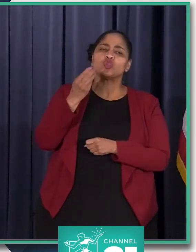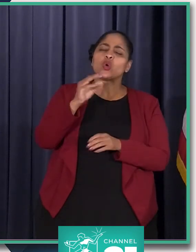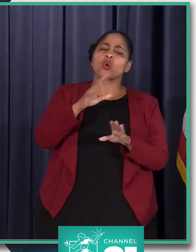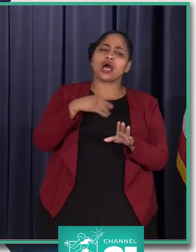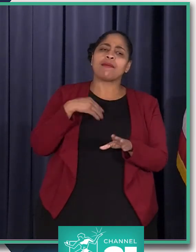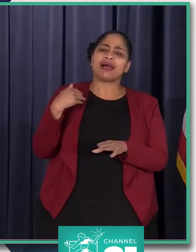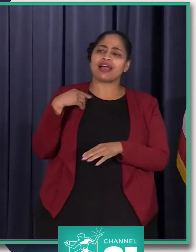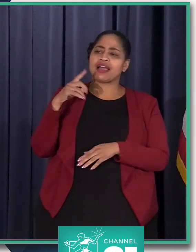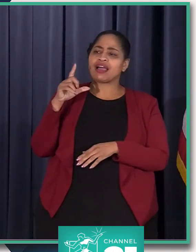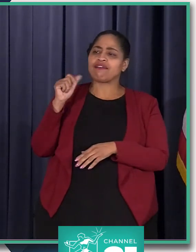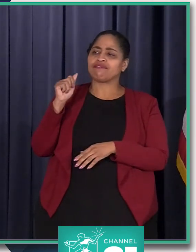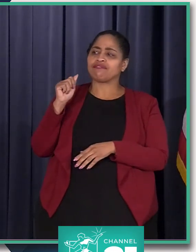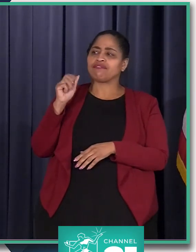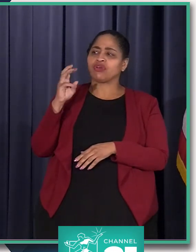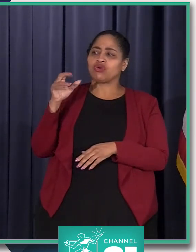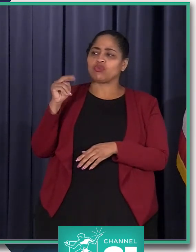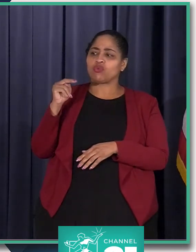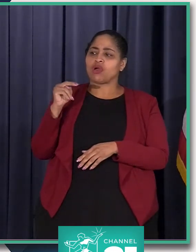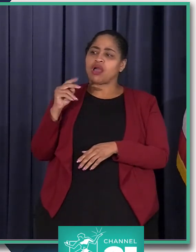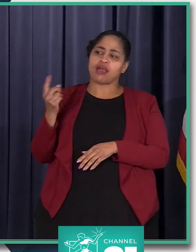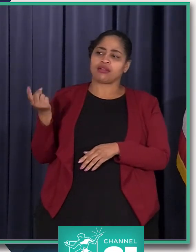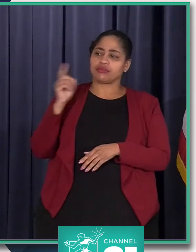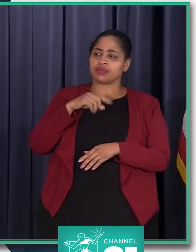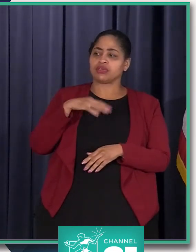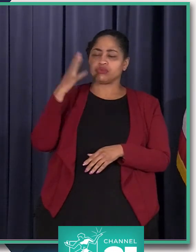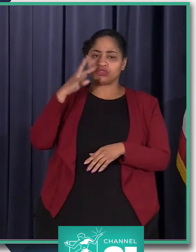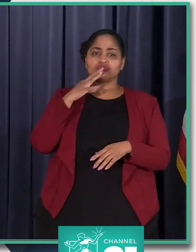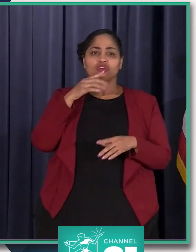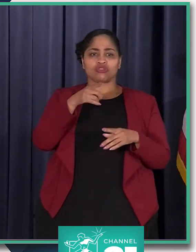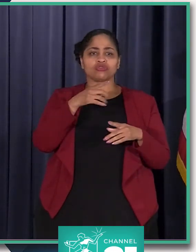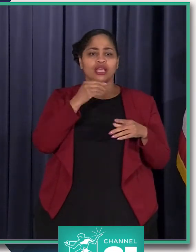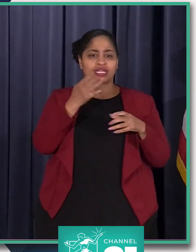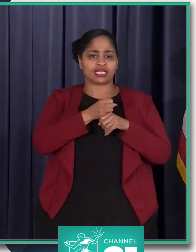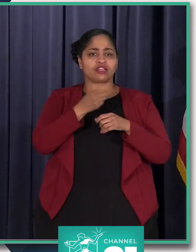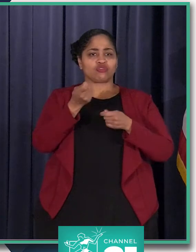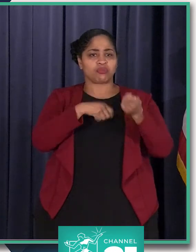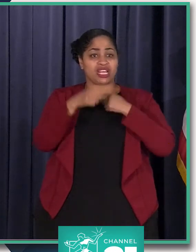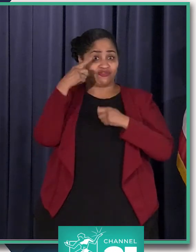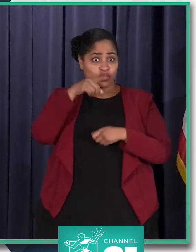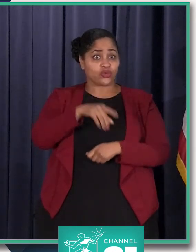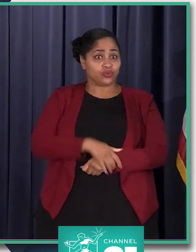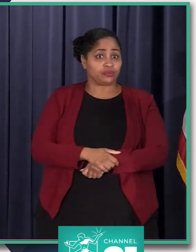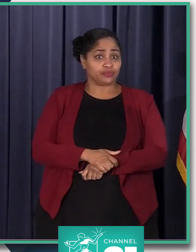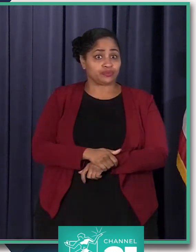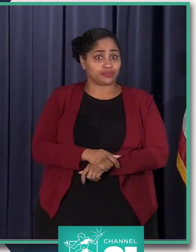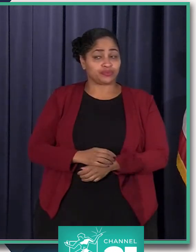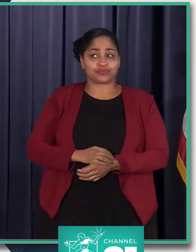to have LaJuan Counts come up, and she's going to get the sidewalk replaced for you.